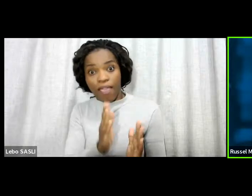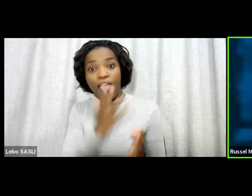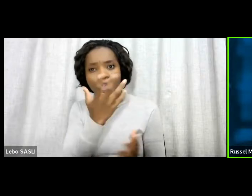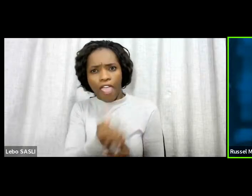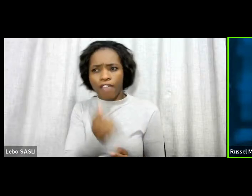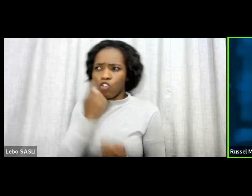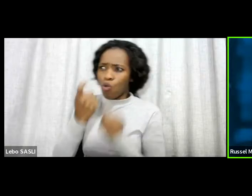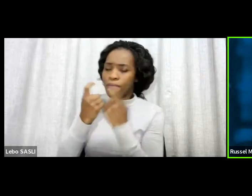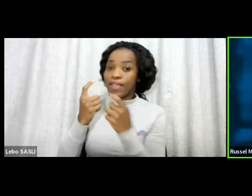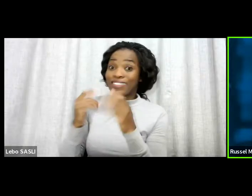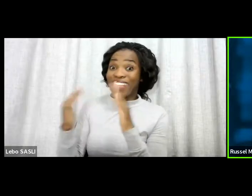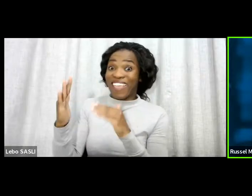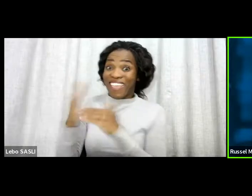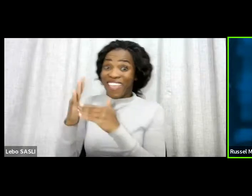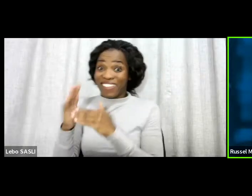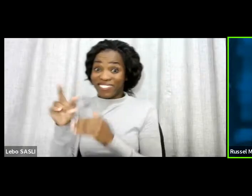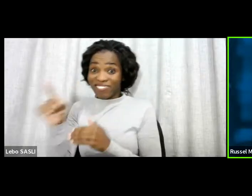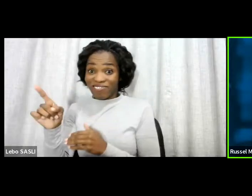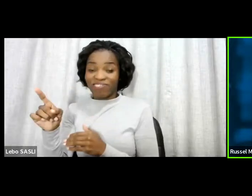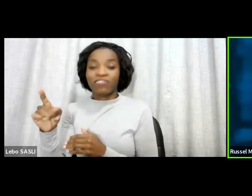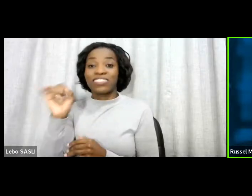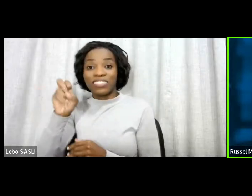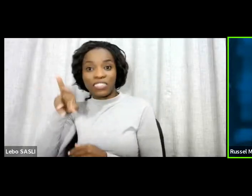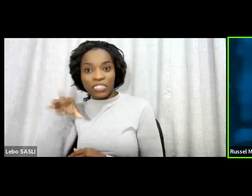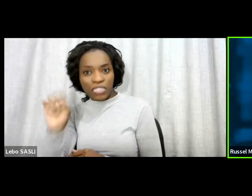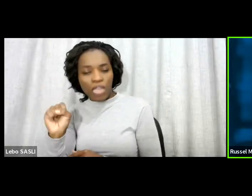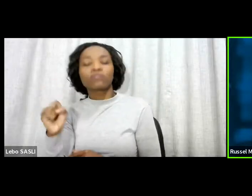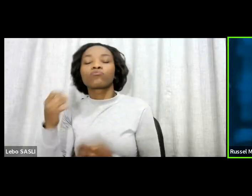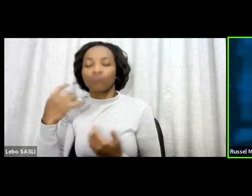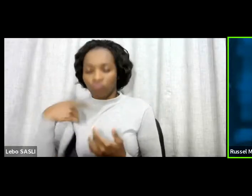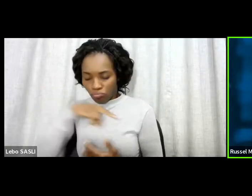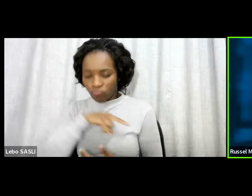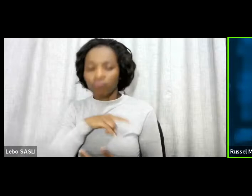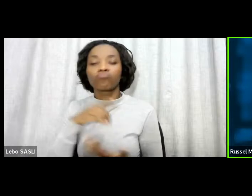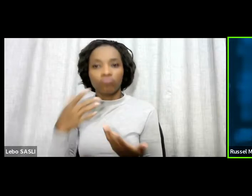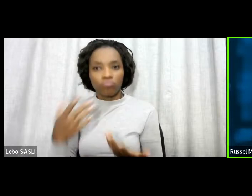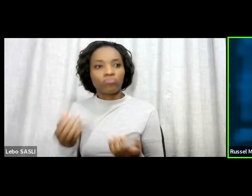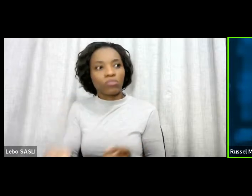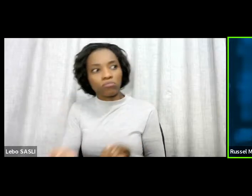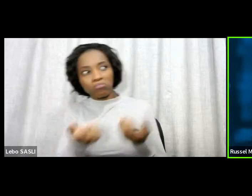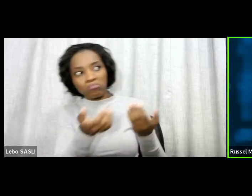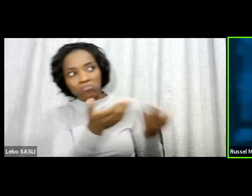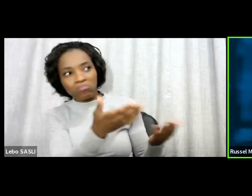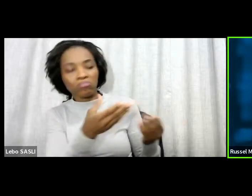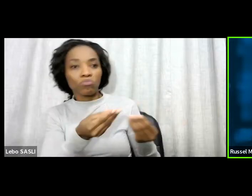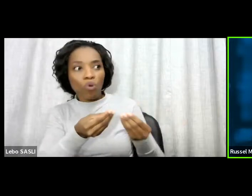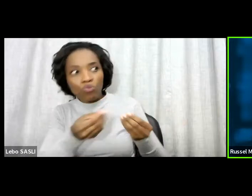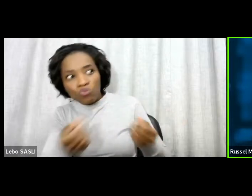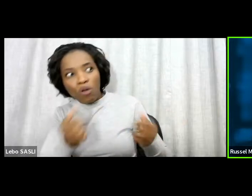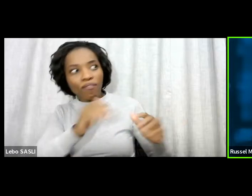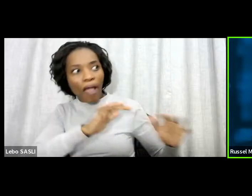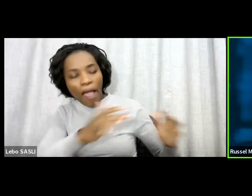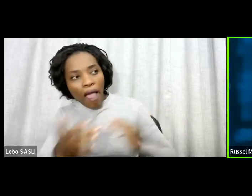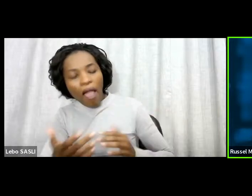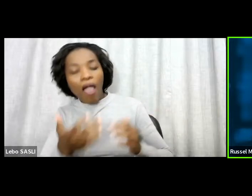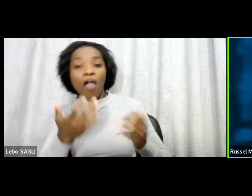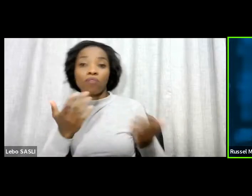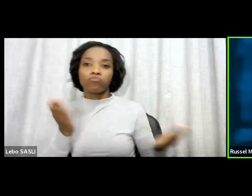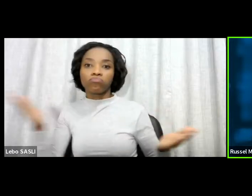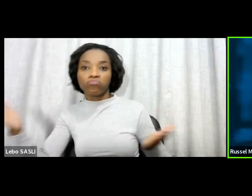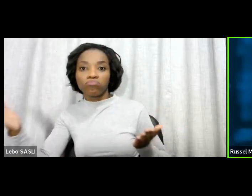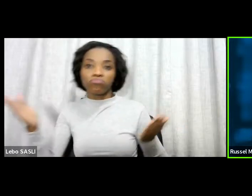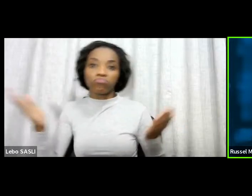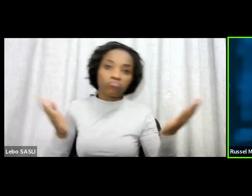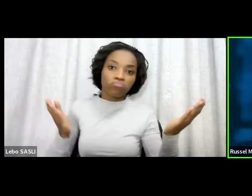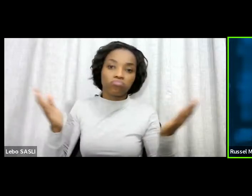provide an impartial and free avenue to speedily resolve disputes. We are also mandated to